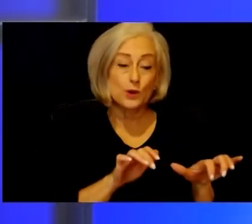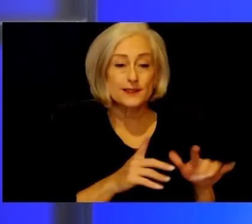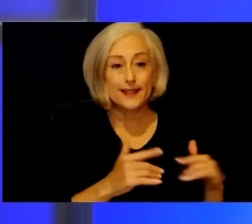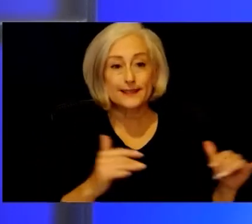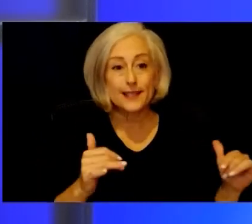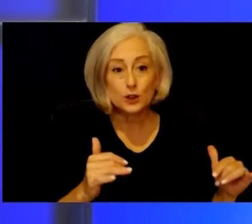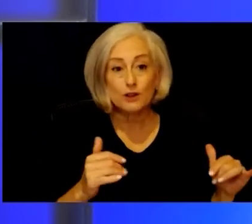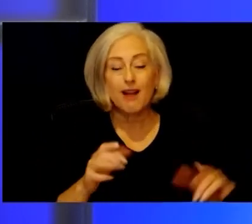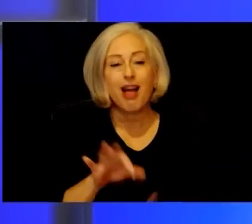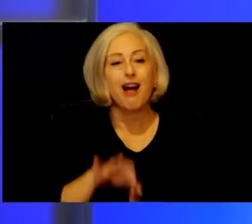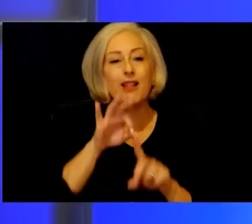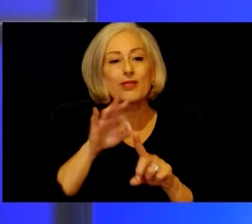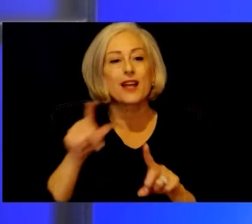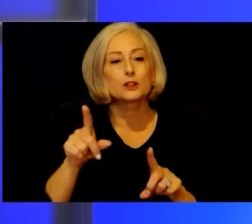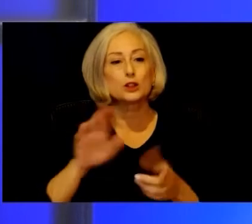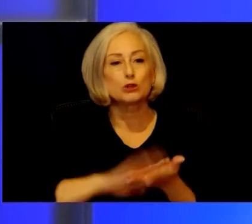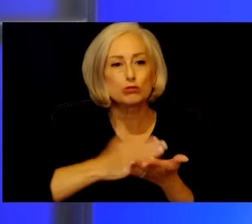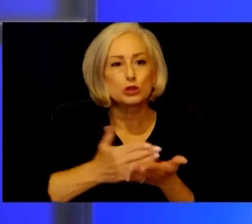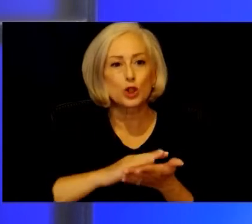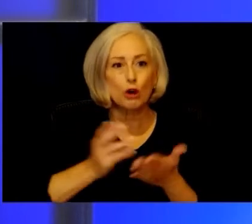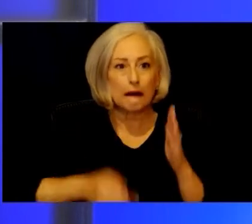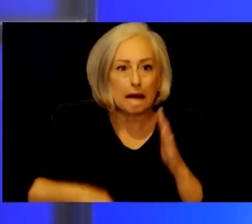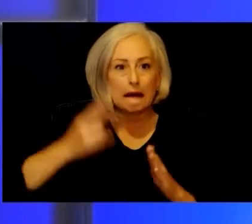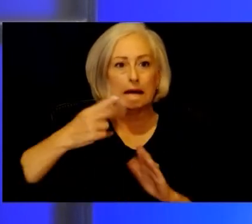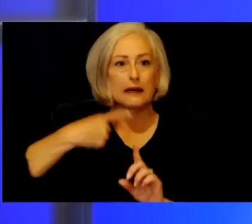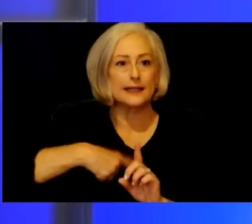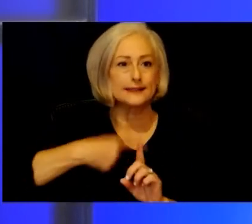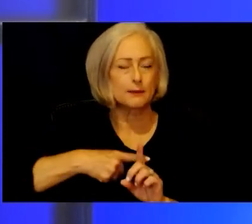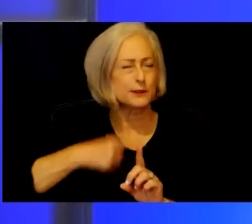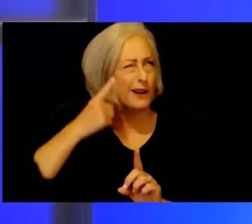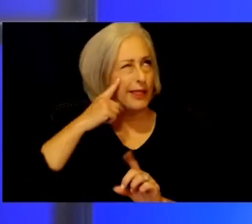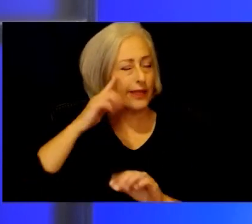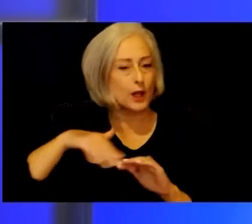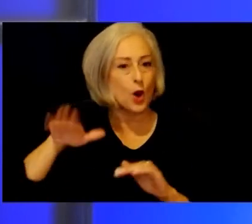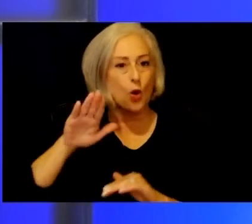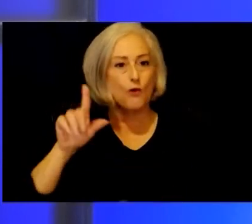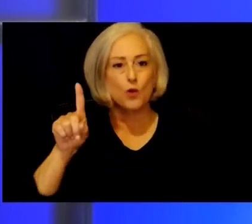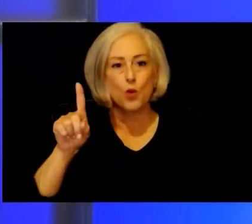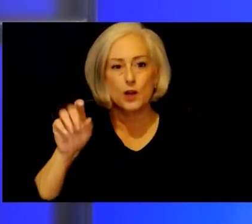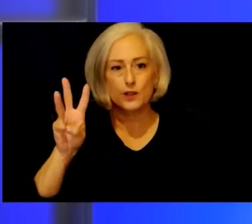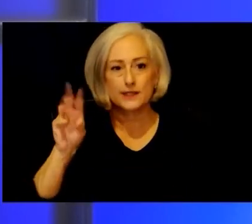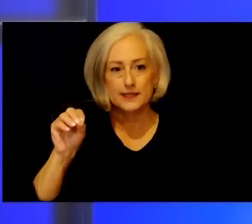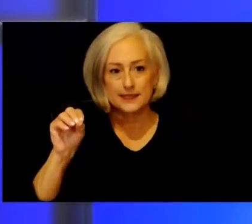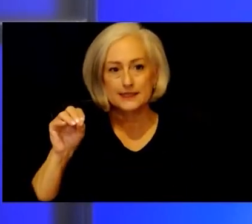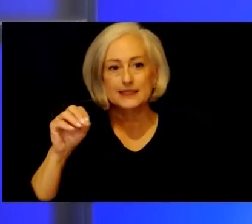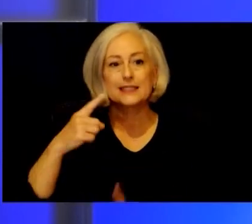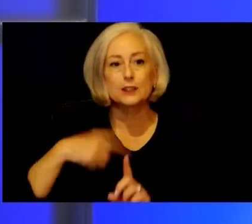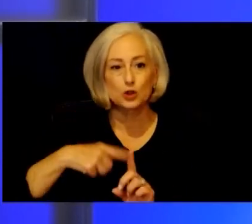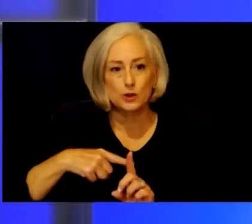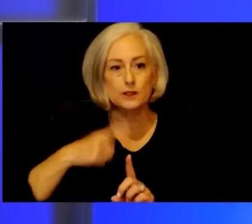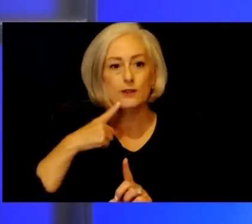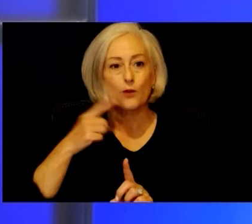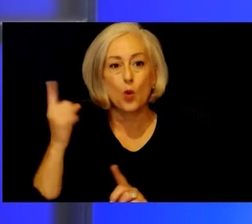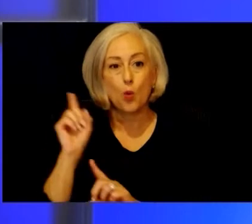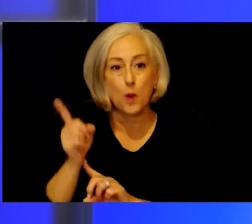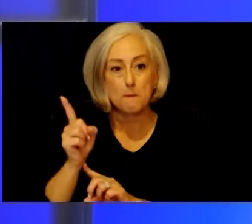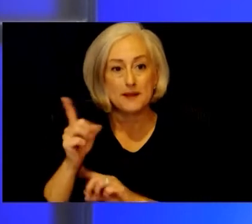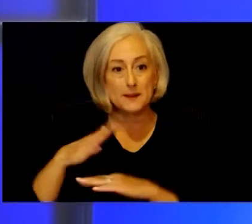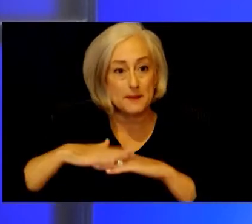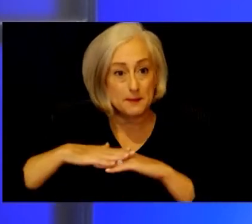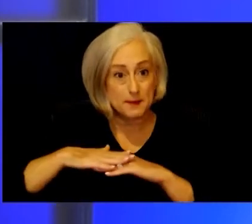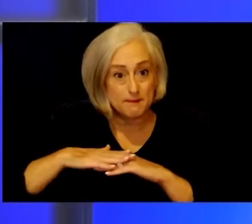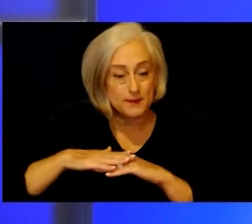high degree, I think over 165 for a minute, then you're not going to kill that virus. So if